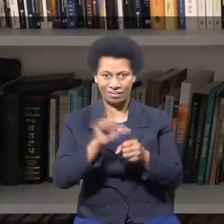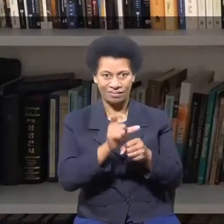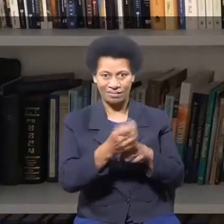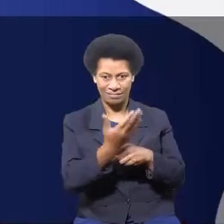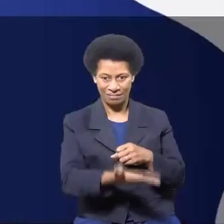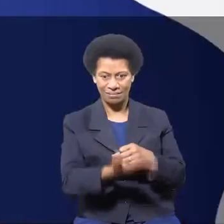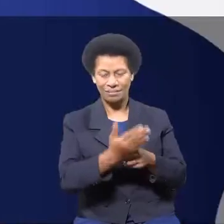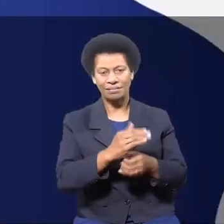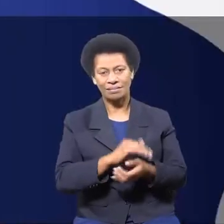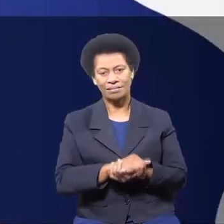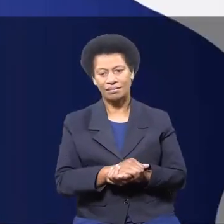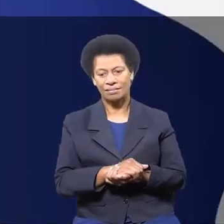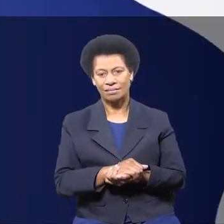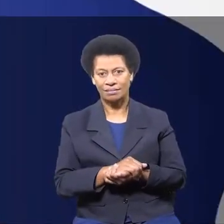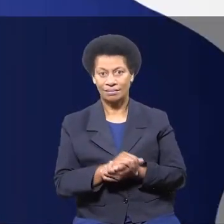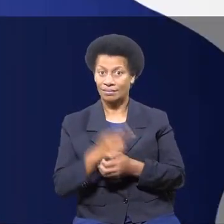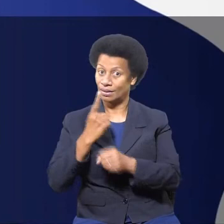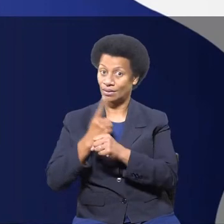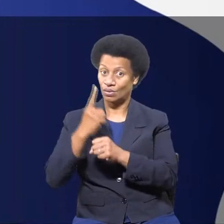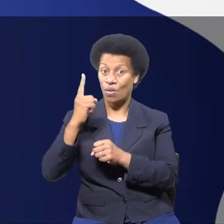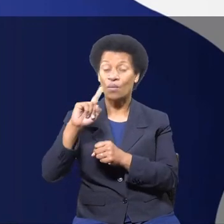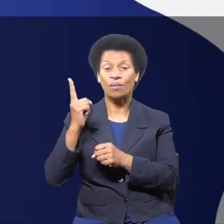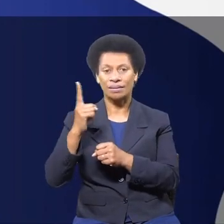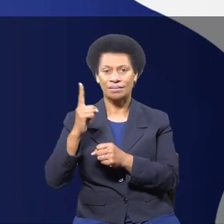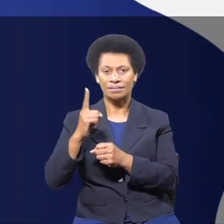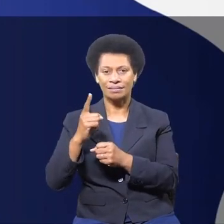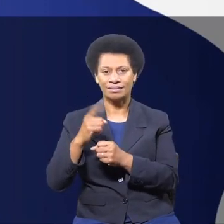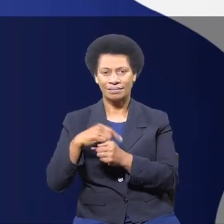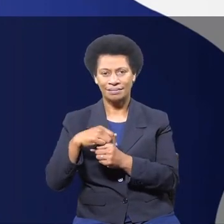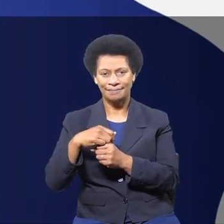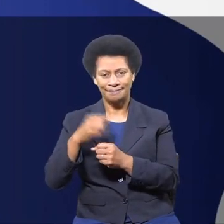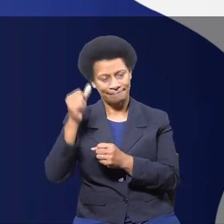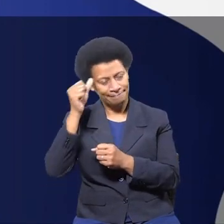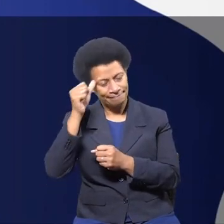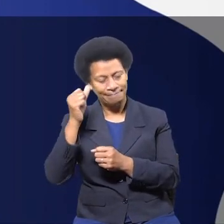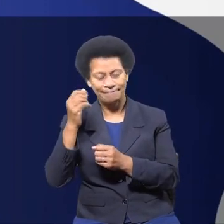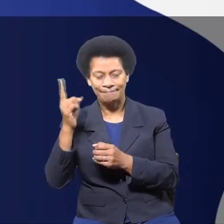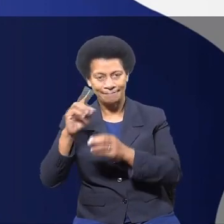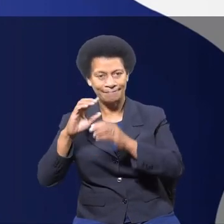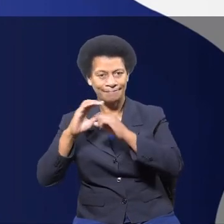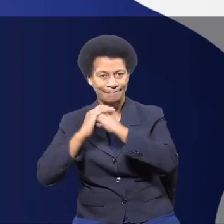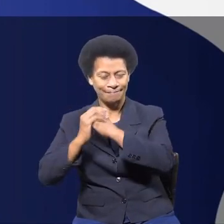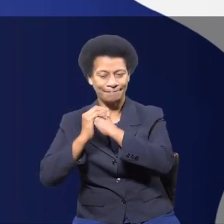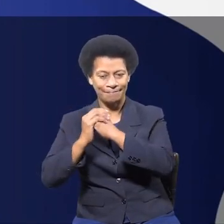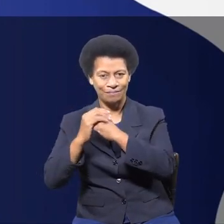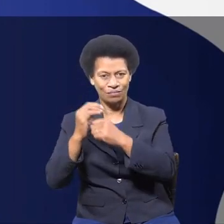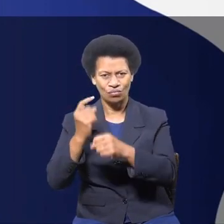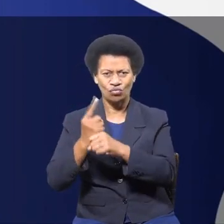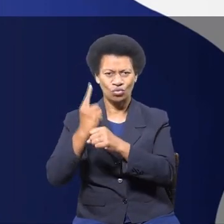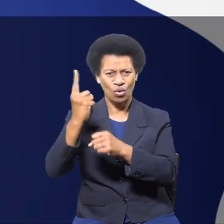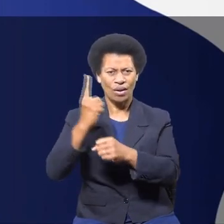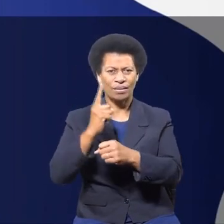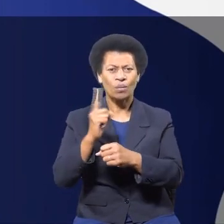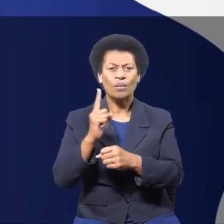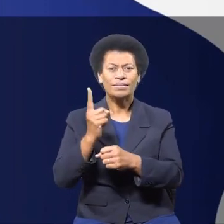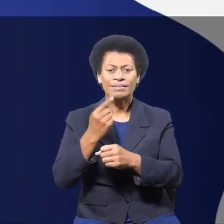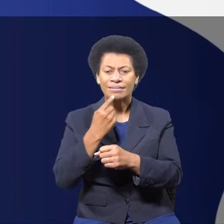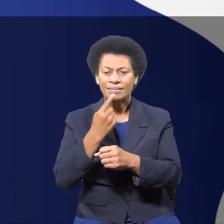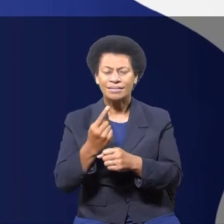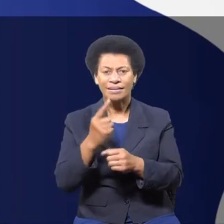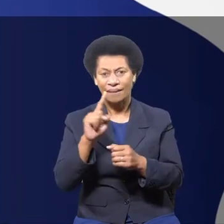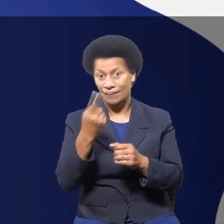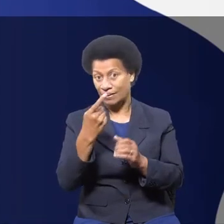to understand is that God is intensely relational. Also in John's letter, he wrote, "God is love." 1